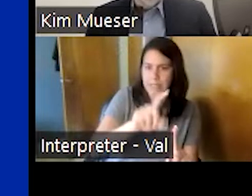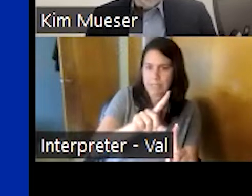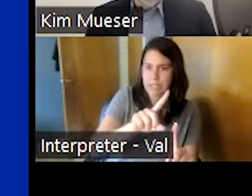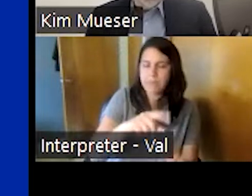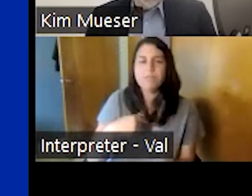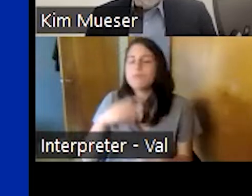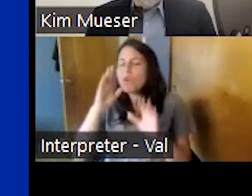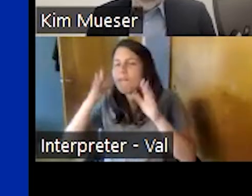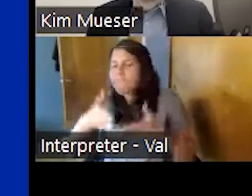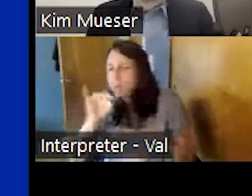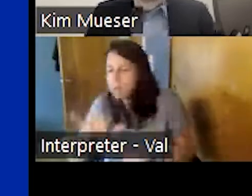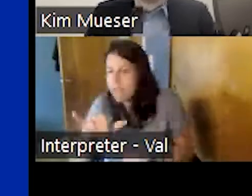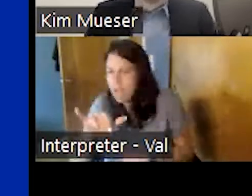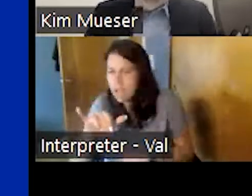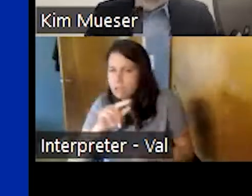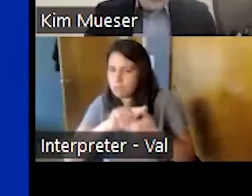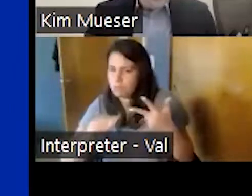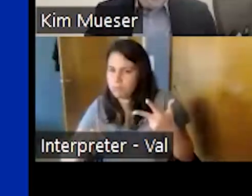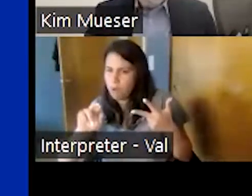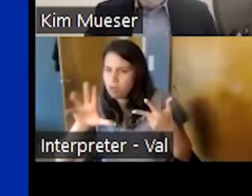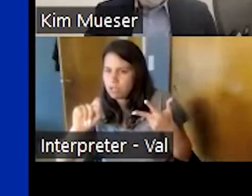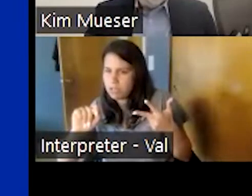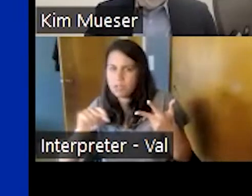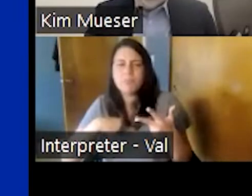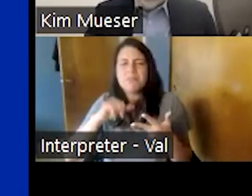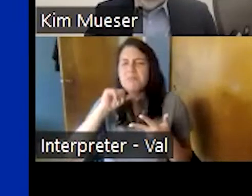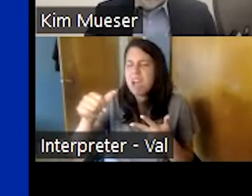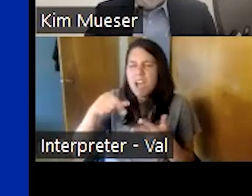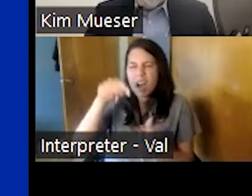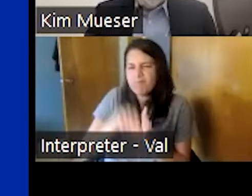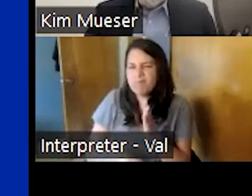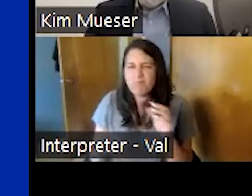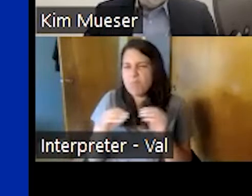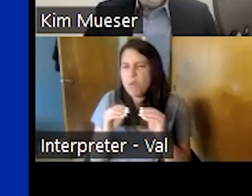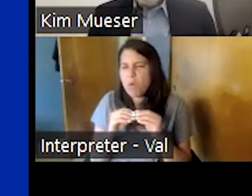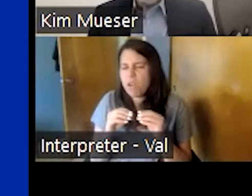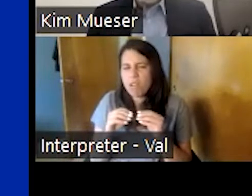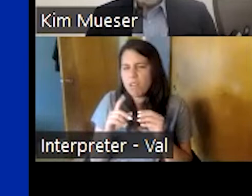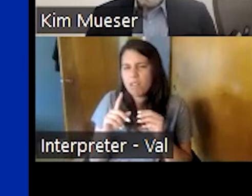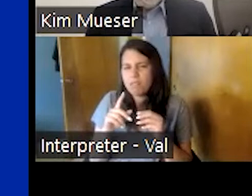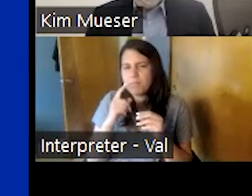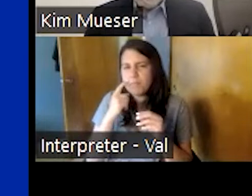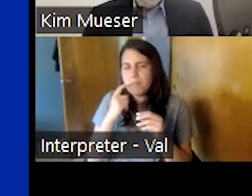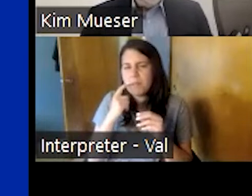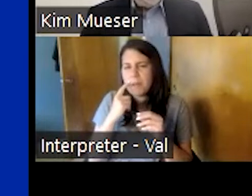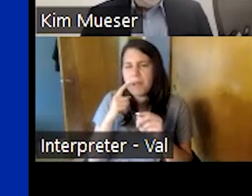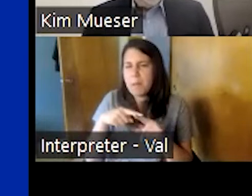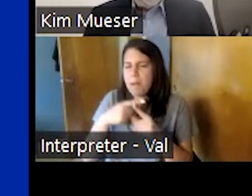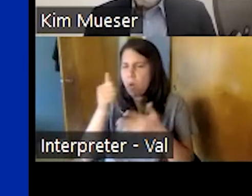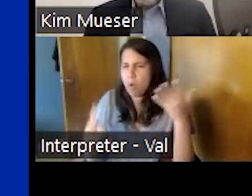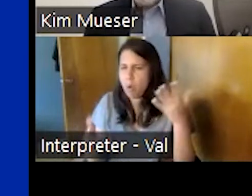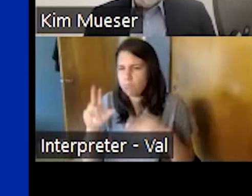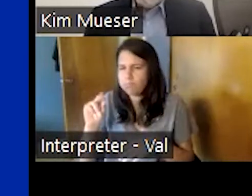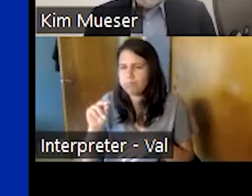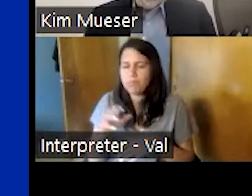little bit more detail. And I'm not going to go into more detail from the studies listed here. I